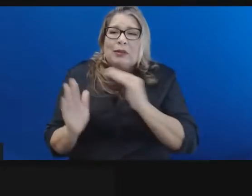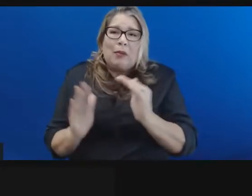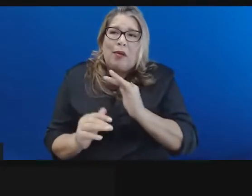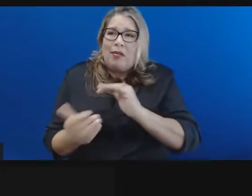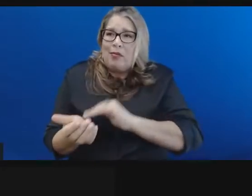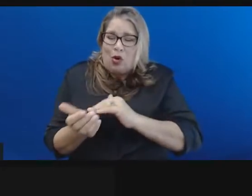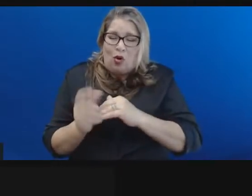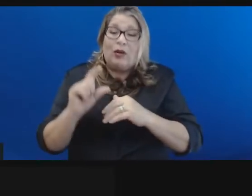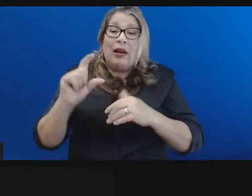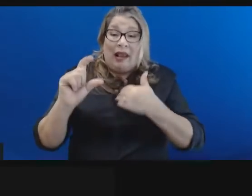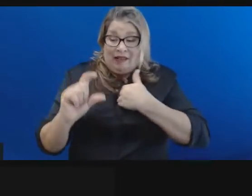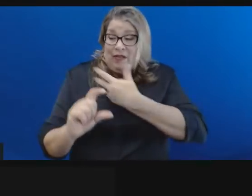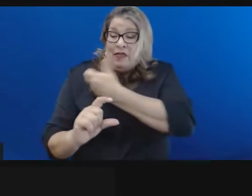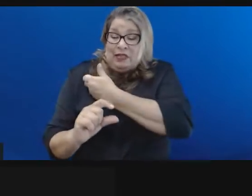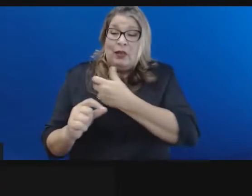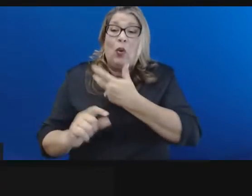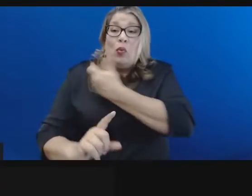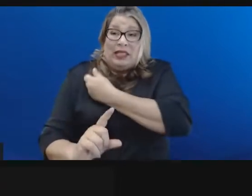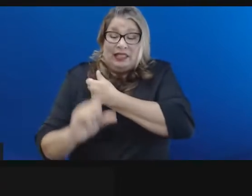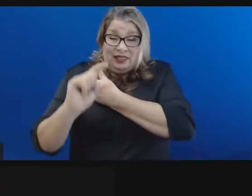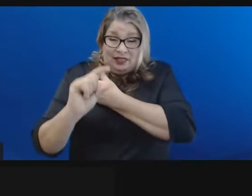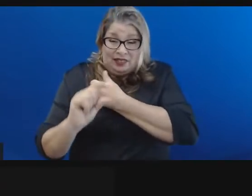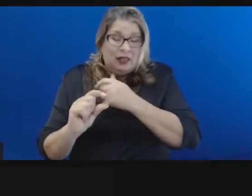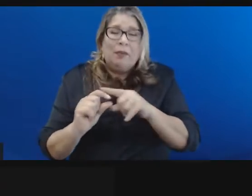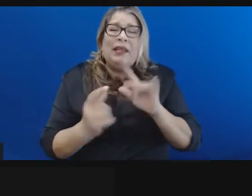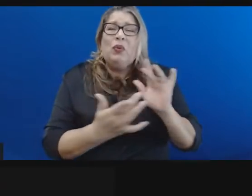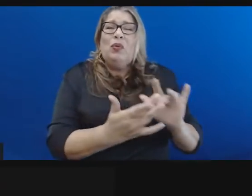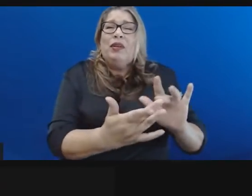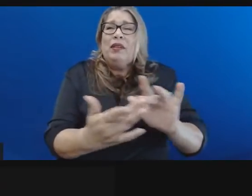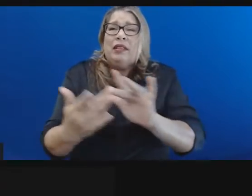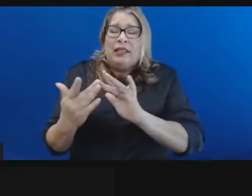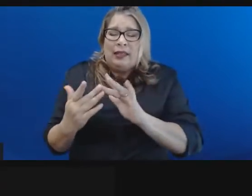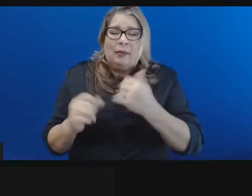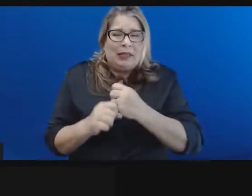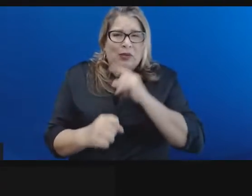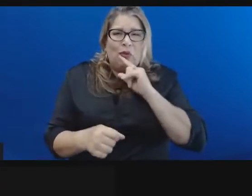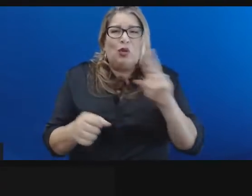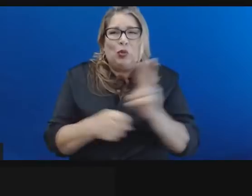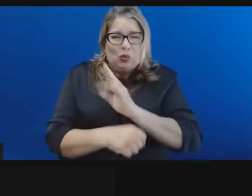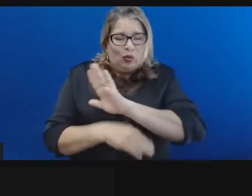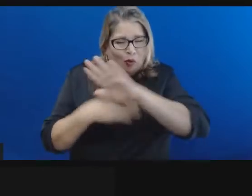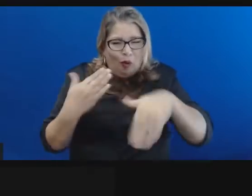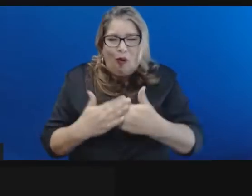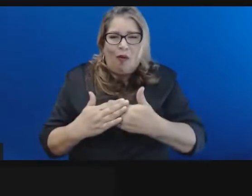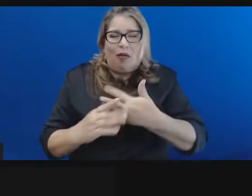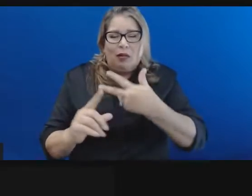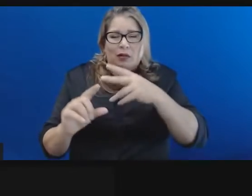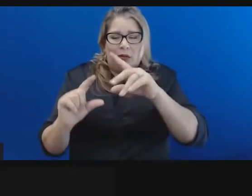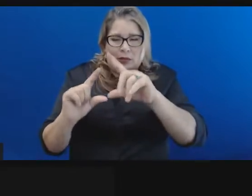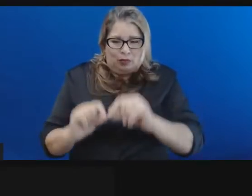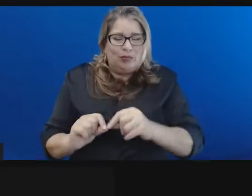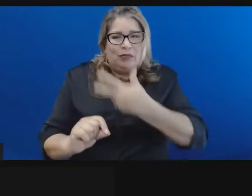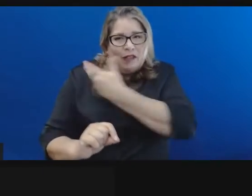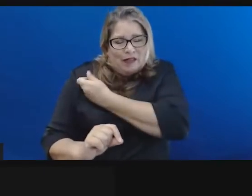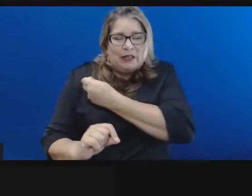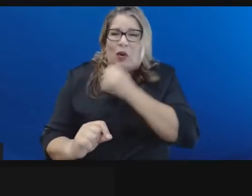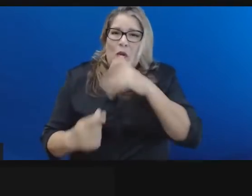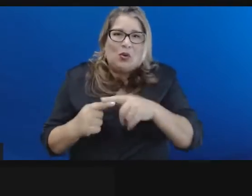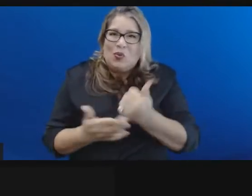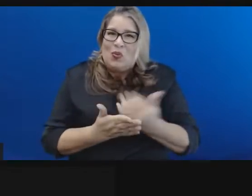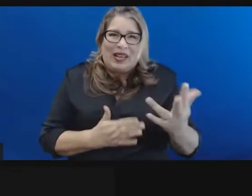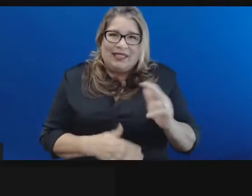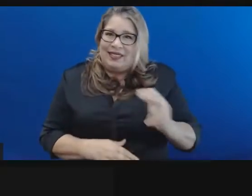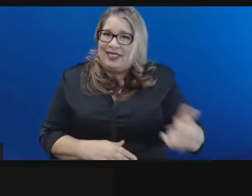at-risk people, but people nonetheless to be vaccinated. Again, clearly, we do not want to waste vaccine. We understand